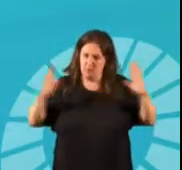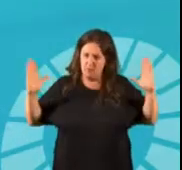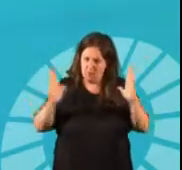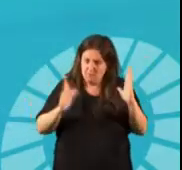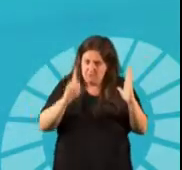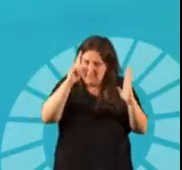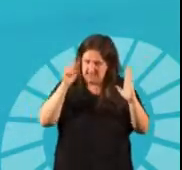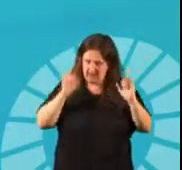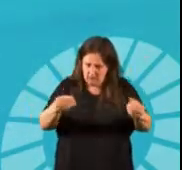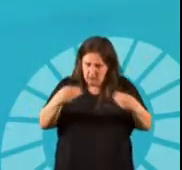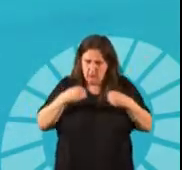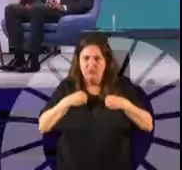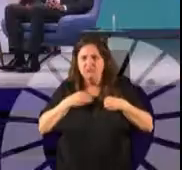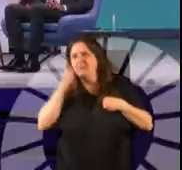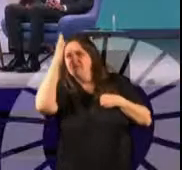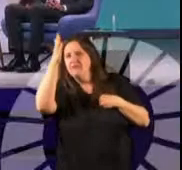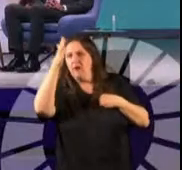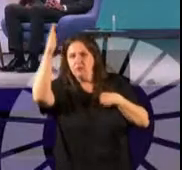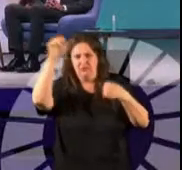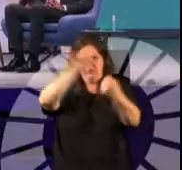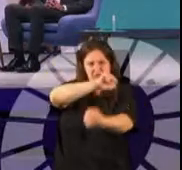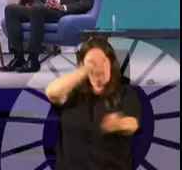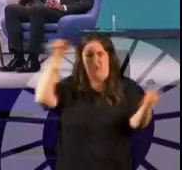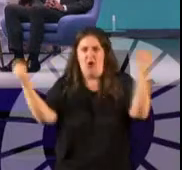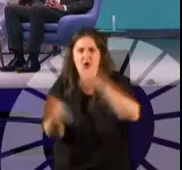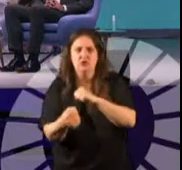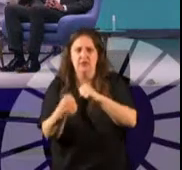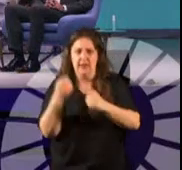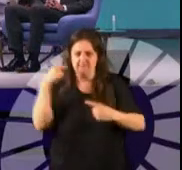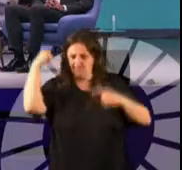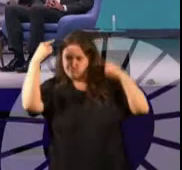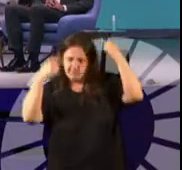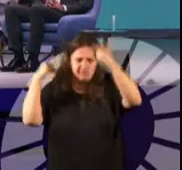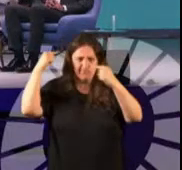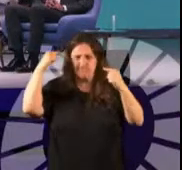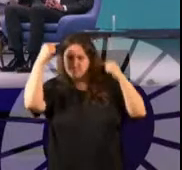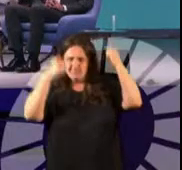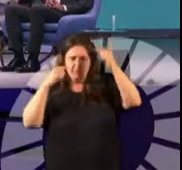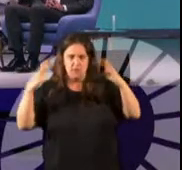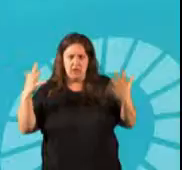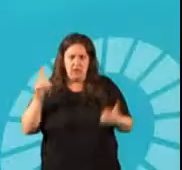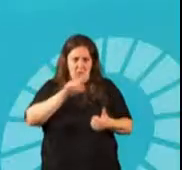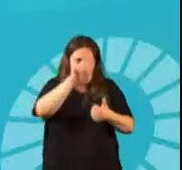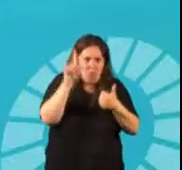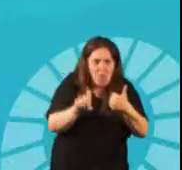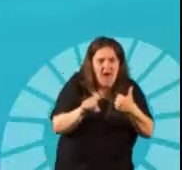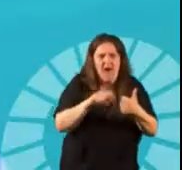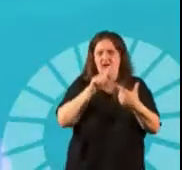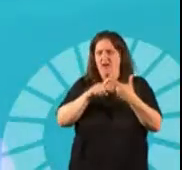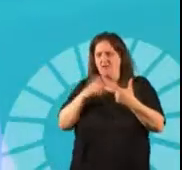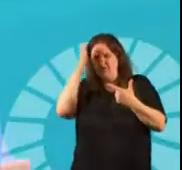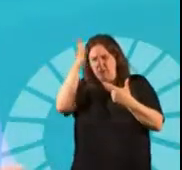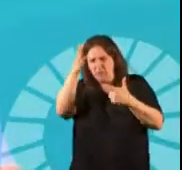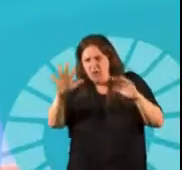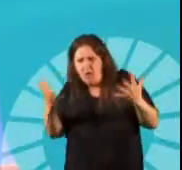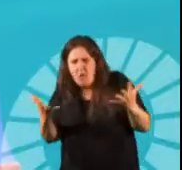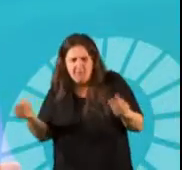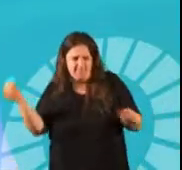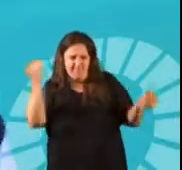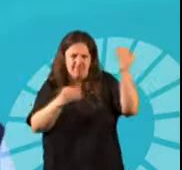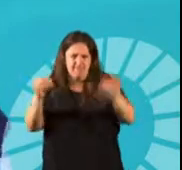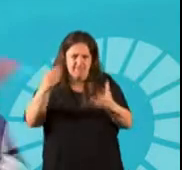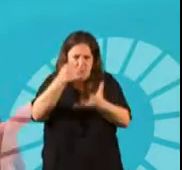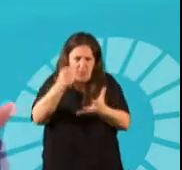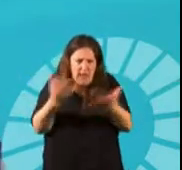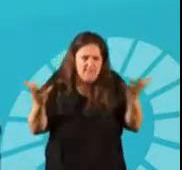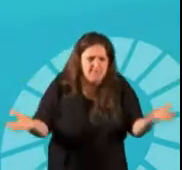and be ready to say what we want to do and the money we're prepared to give to back that up. Because what we're dealing with today is